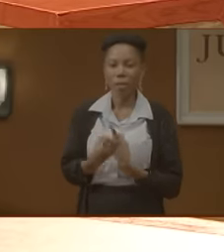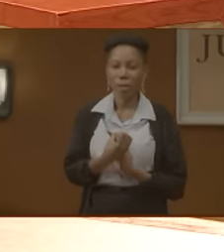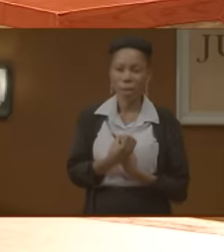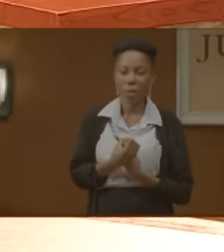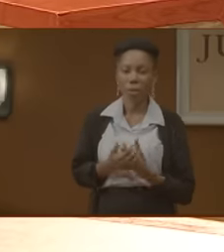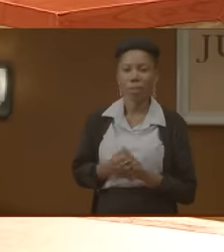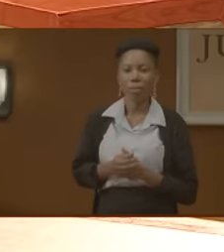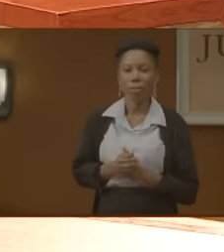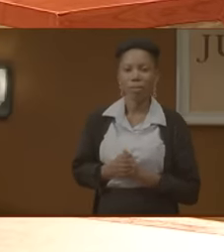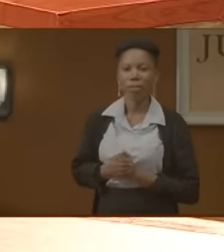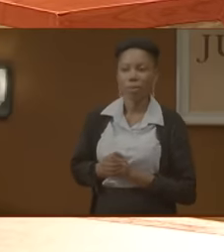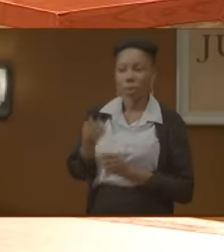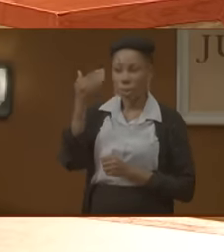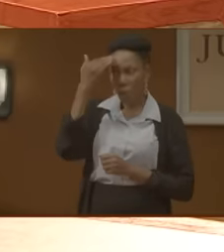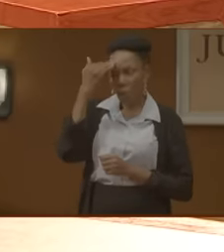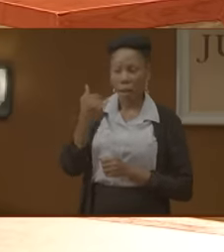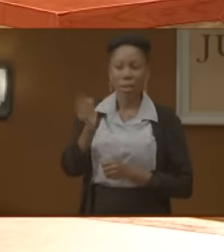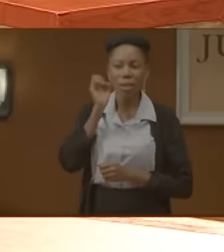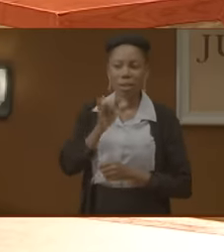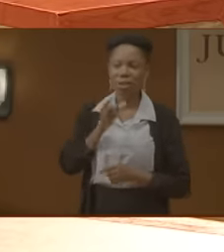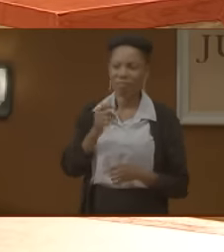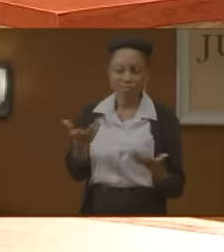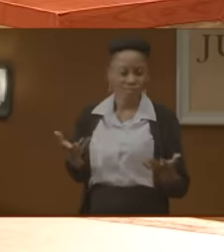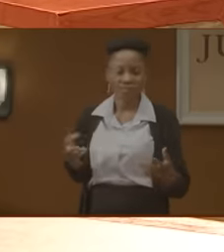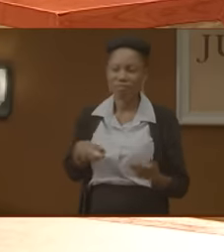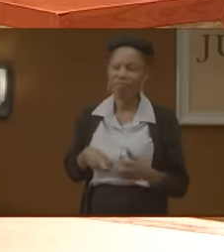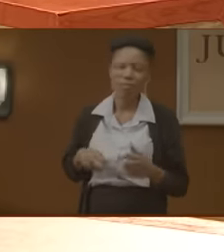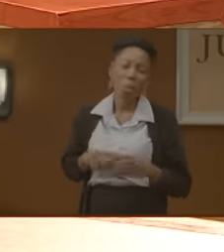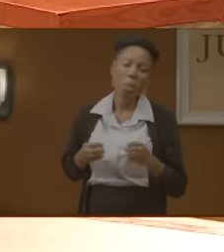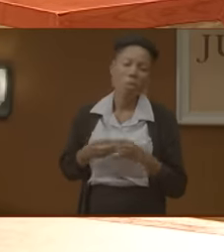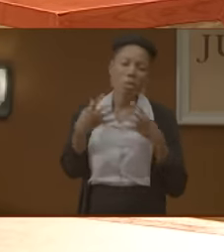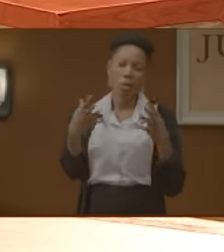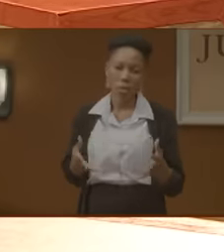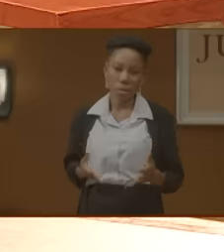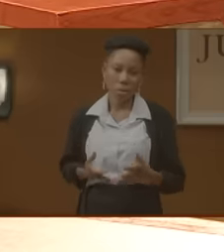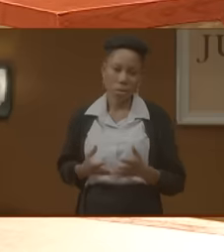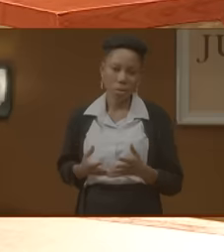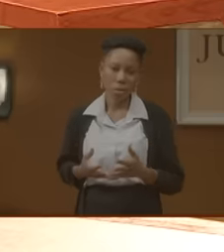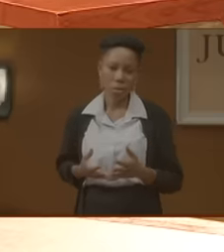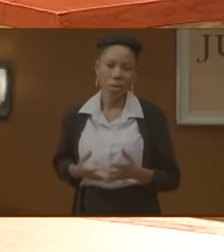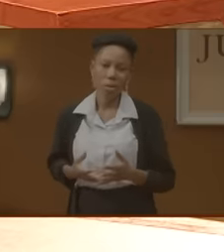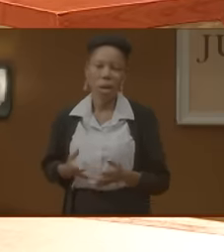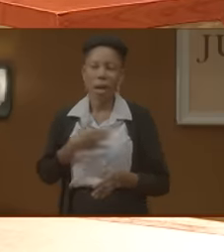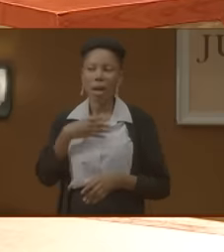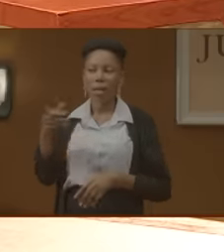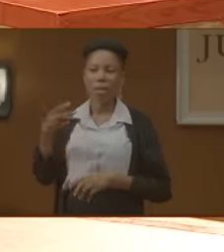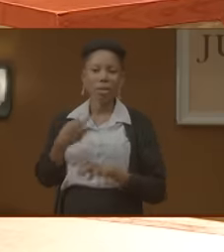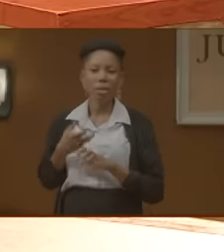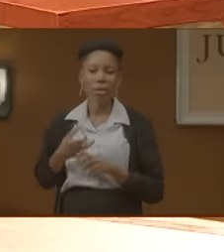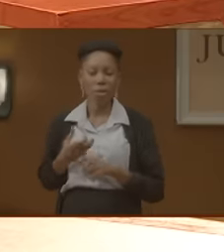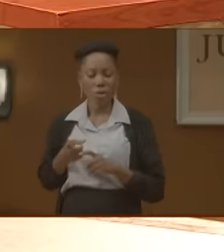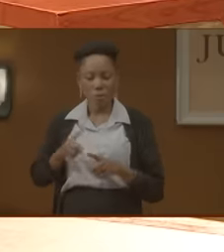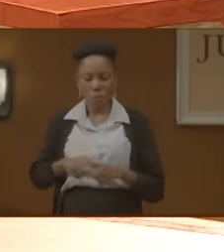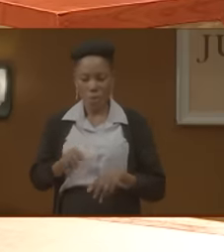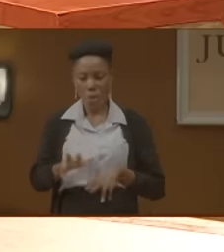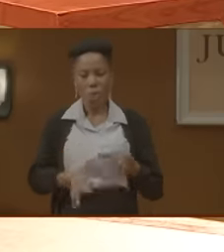part of the Christian Mother any longer. Because the whole issue is even known. And it got to a point, initially, I was finding it difficult to even work in the